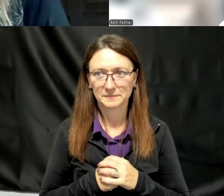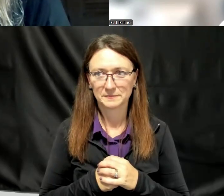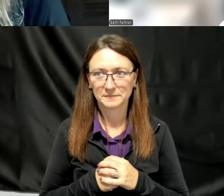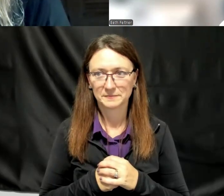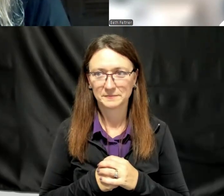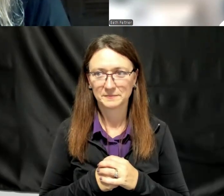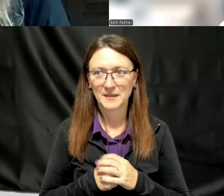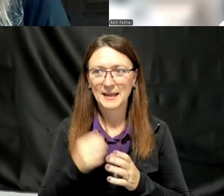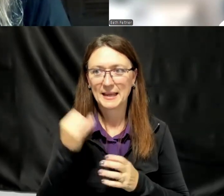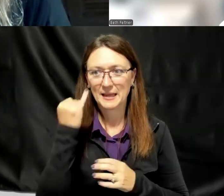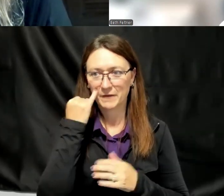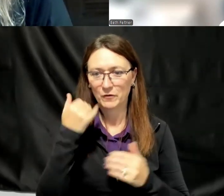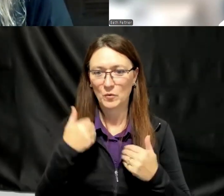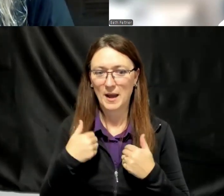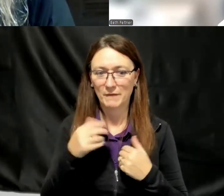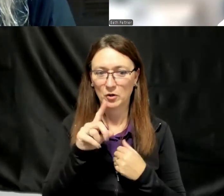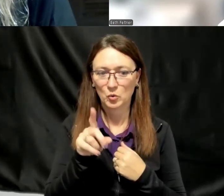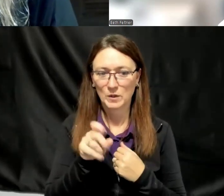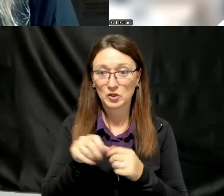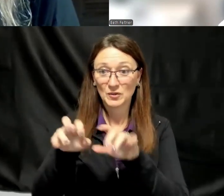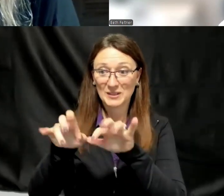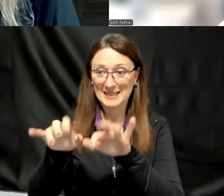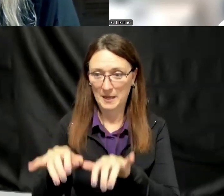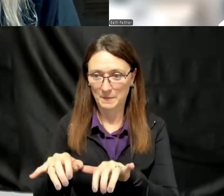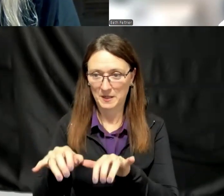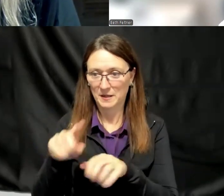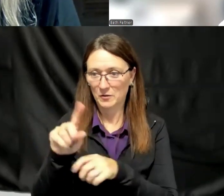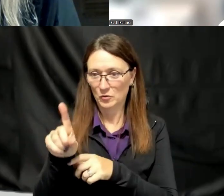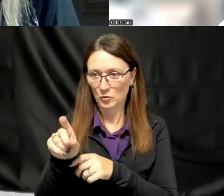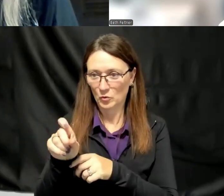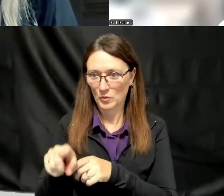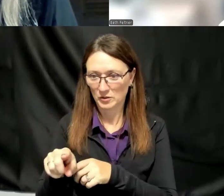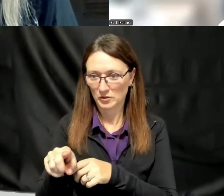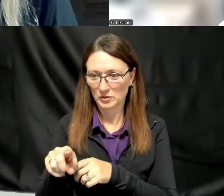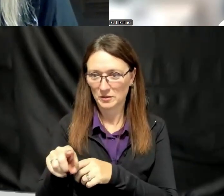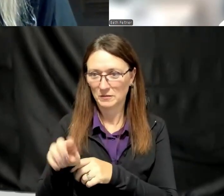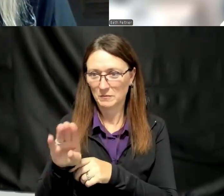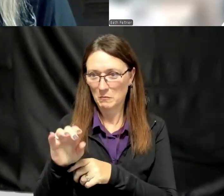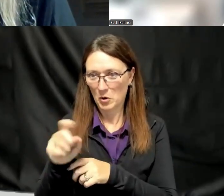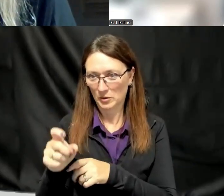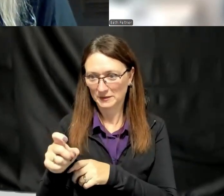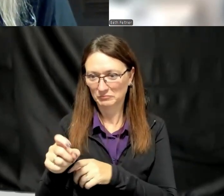If you have a question, you can type it in the Q&A box down below or in the chat.